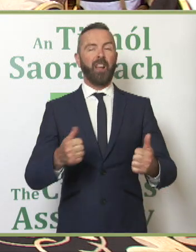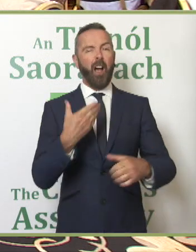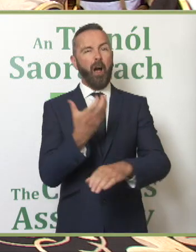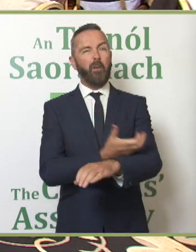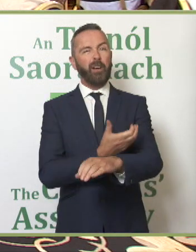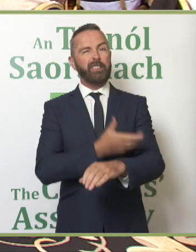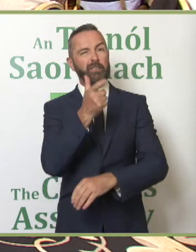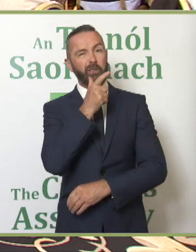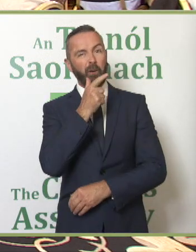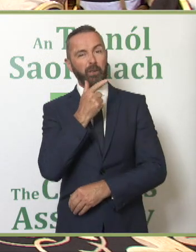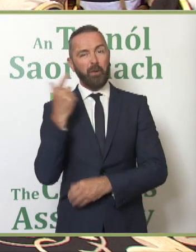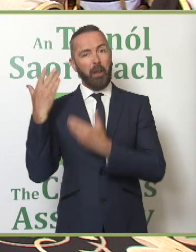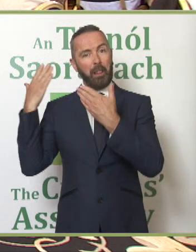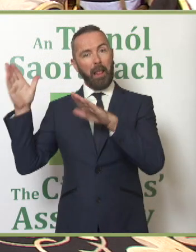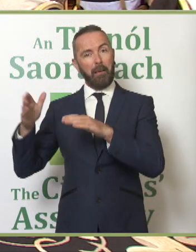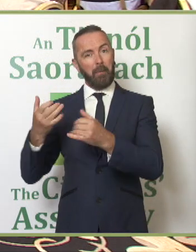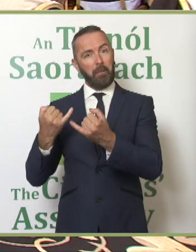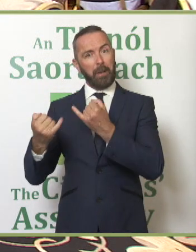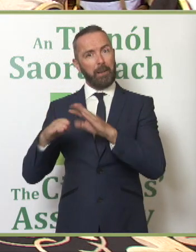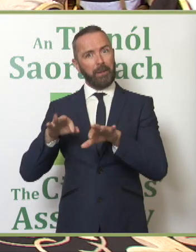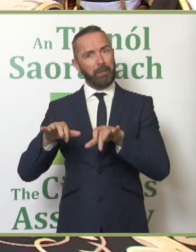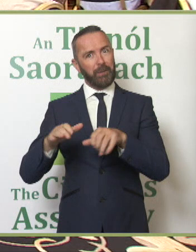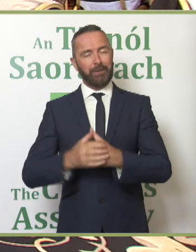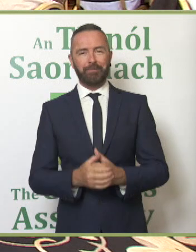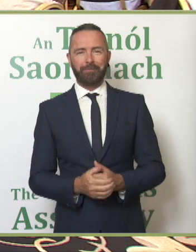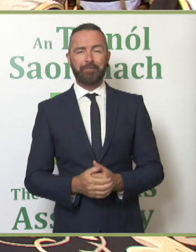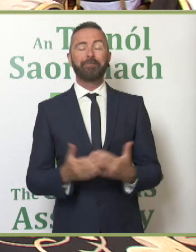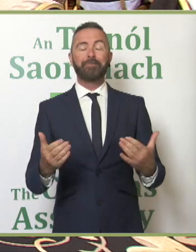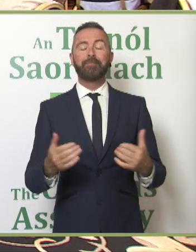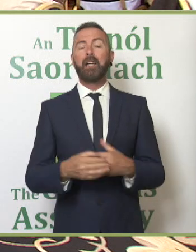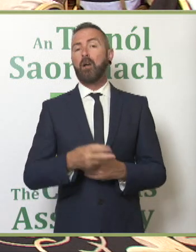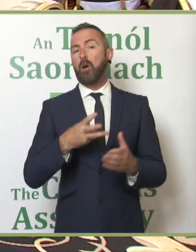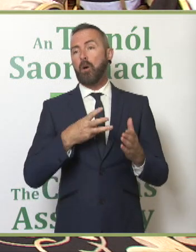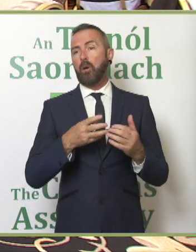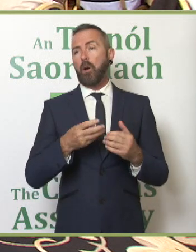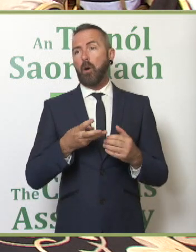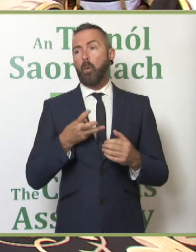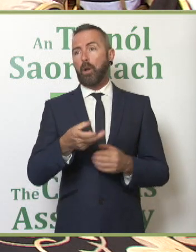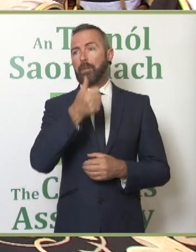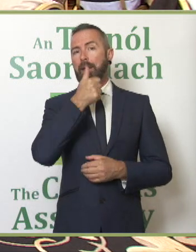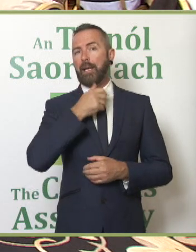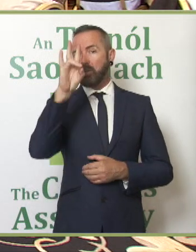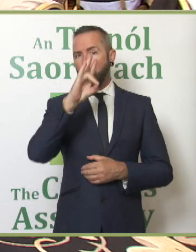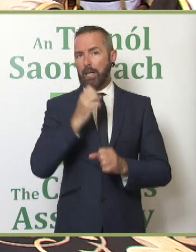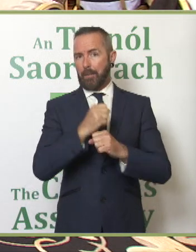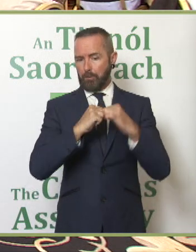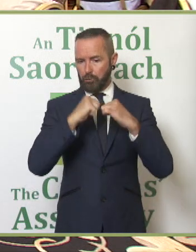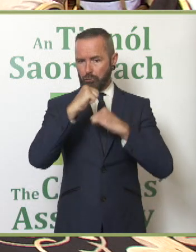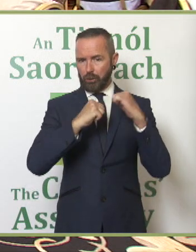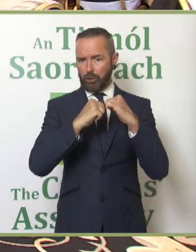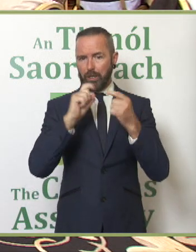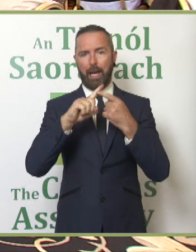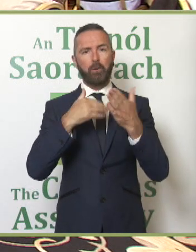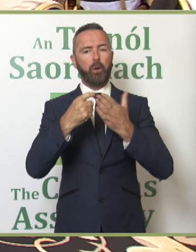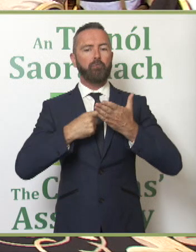with the computer in case you get bored. As well as answering questions about how they're structured and what recommendations